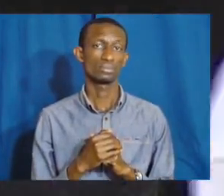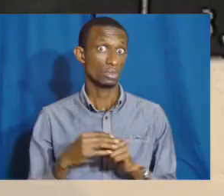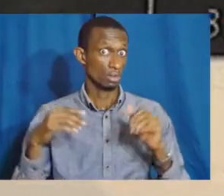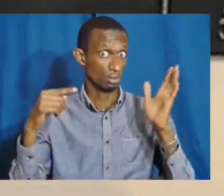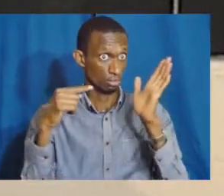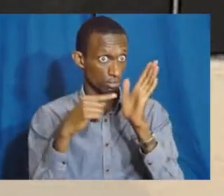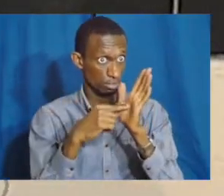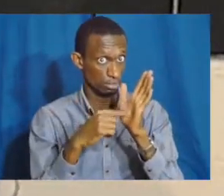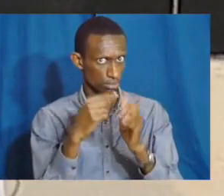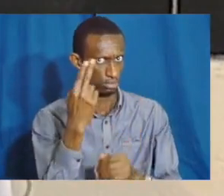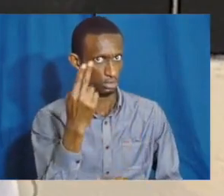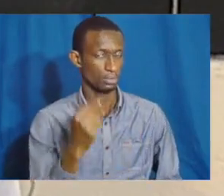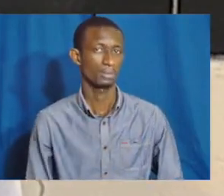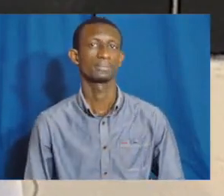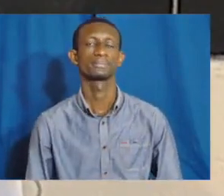example 2.